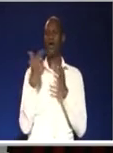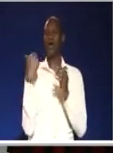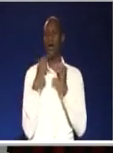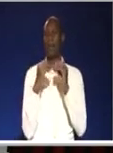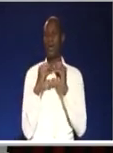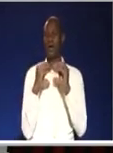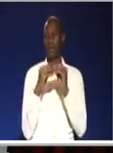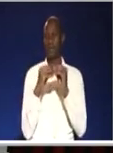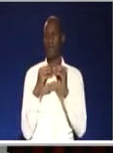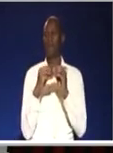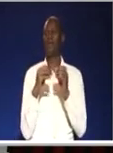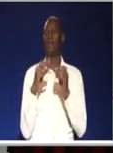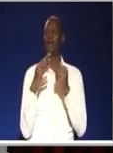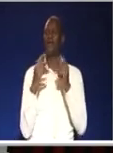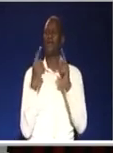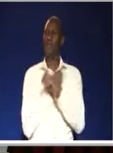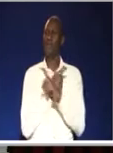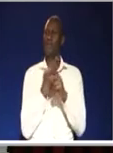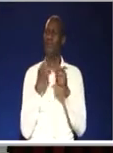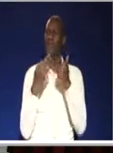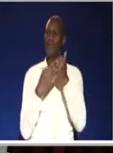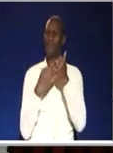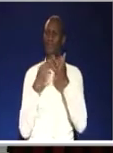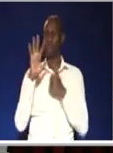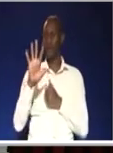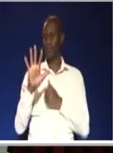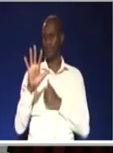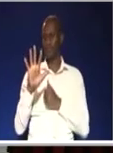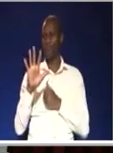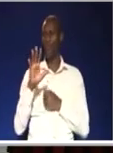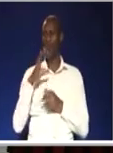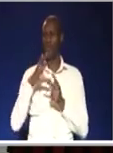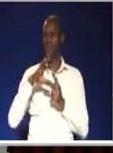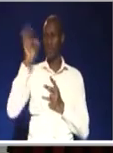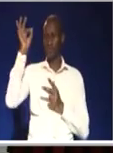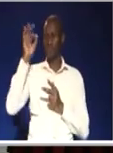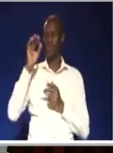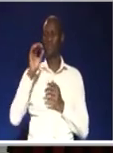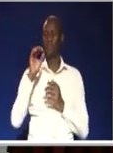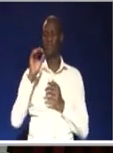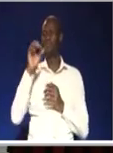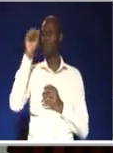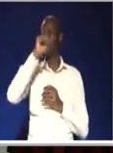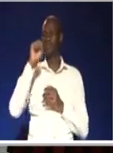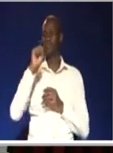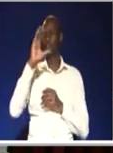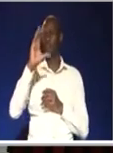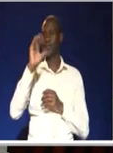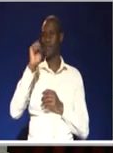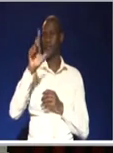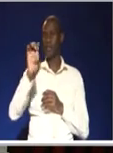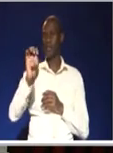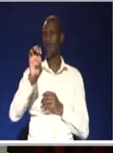difference of 85. And we are going to choose a scale of